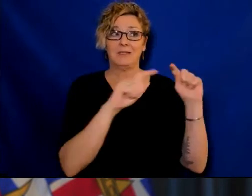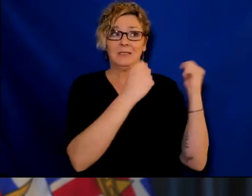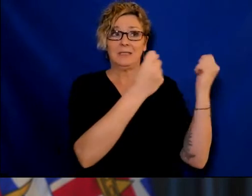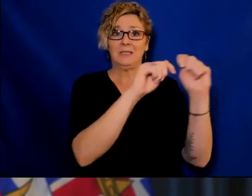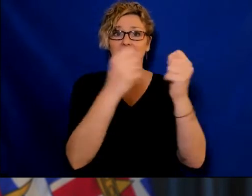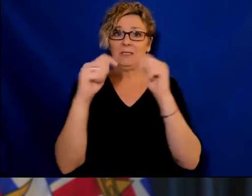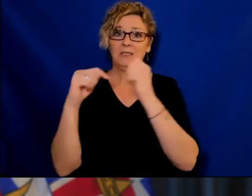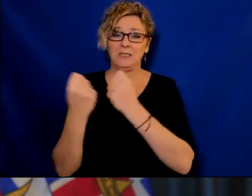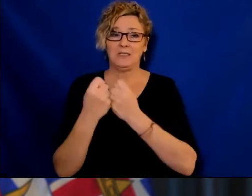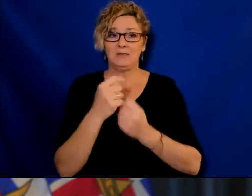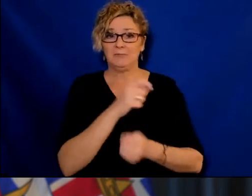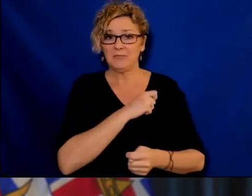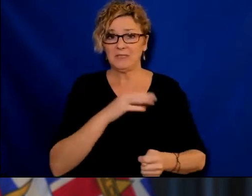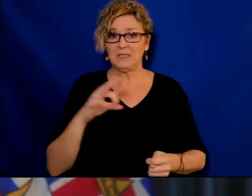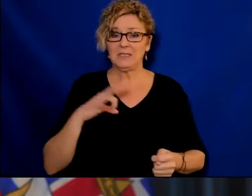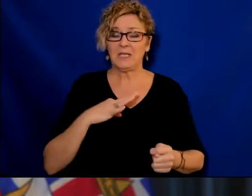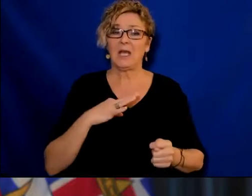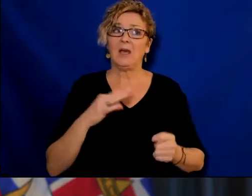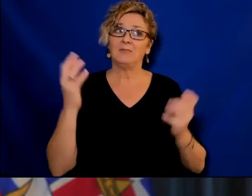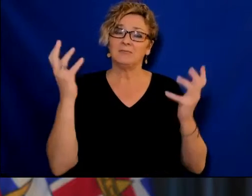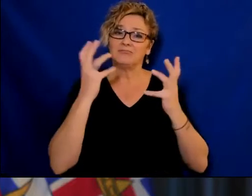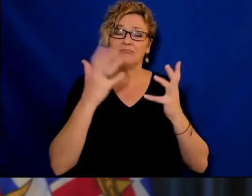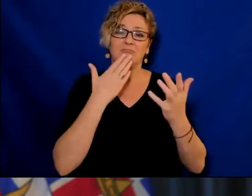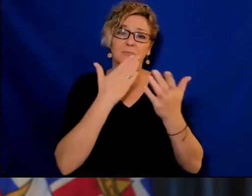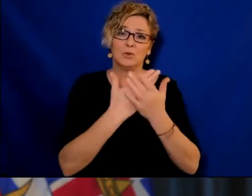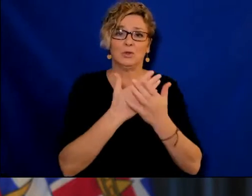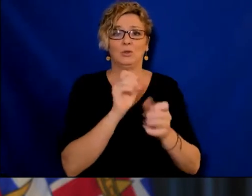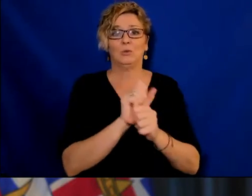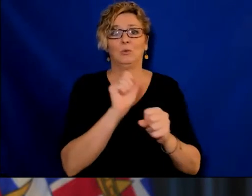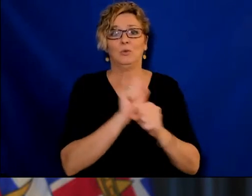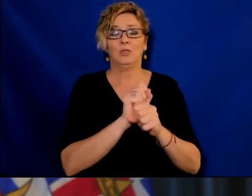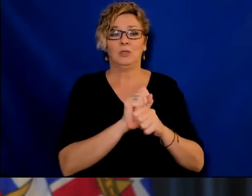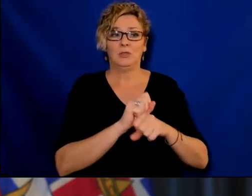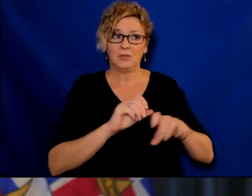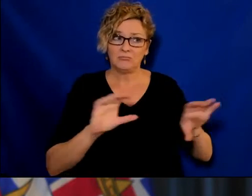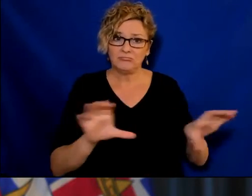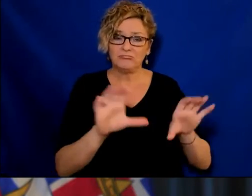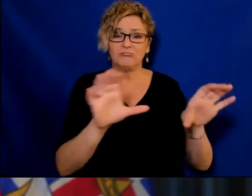significantly the amount of contact tracing, the work in public health being done.